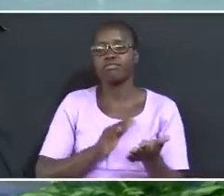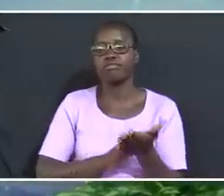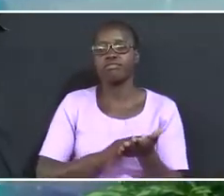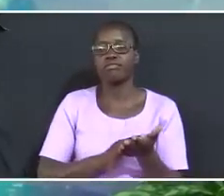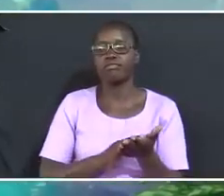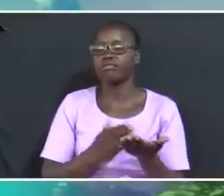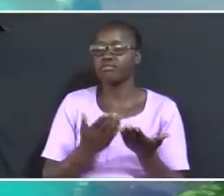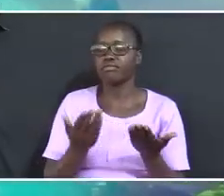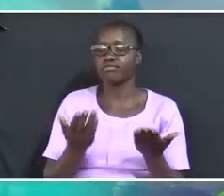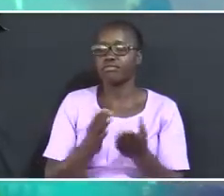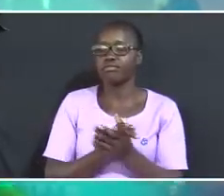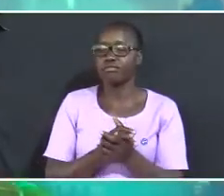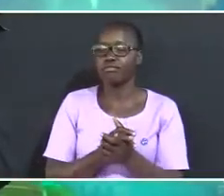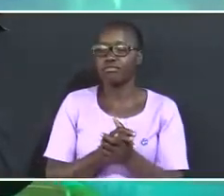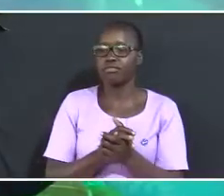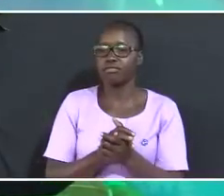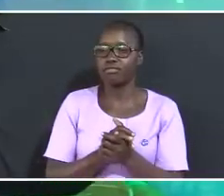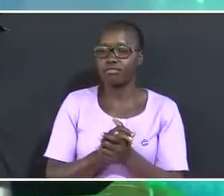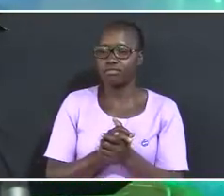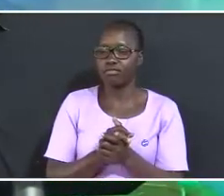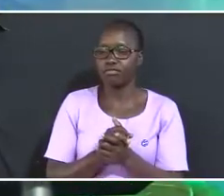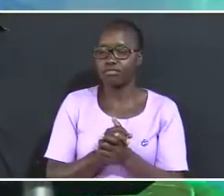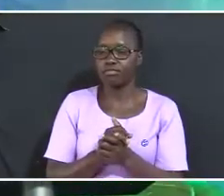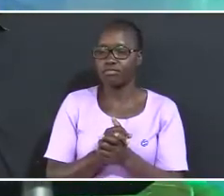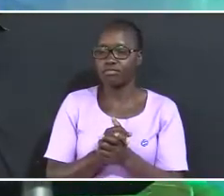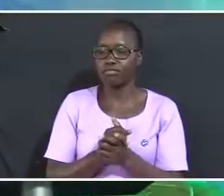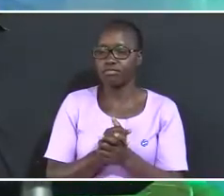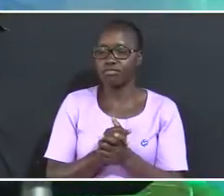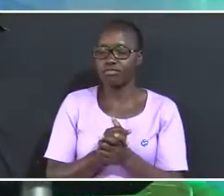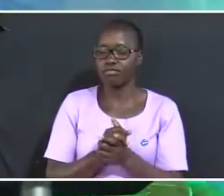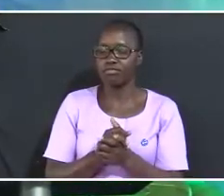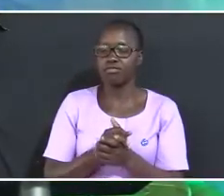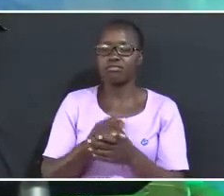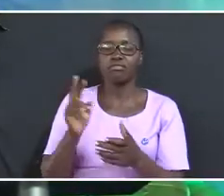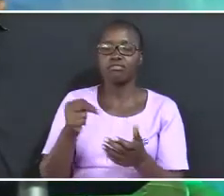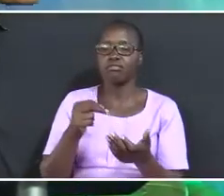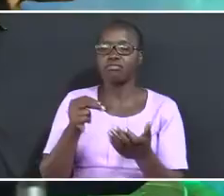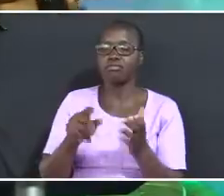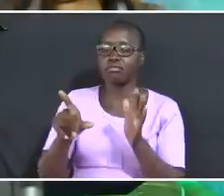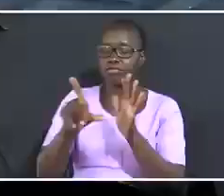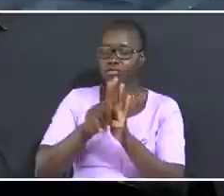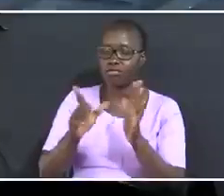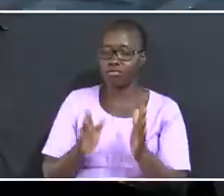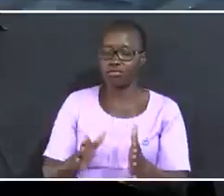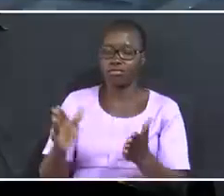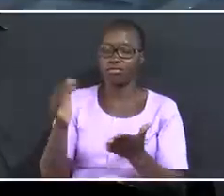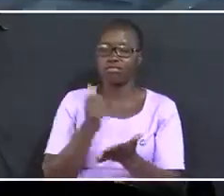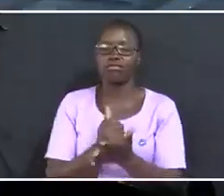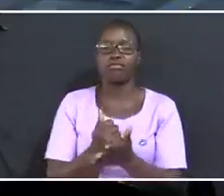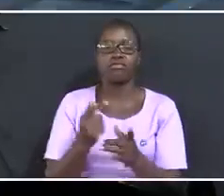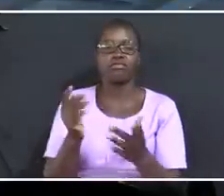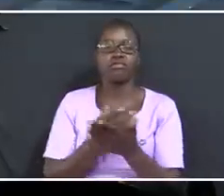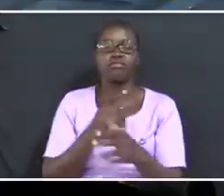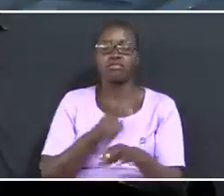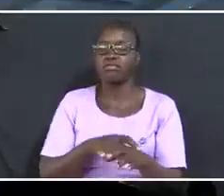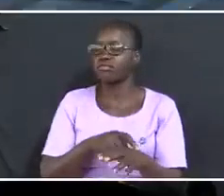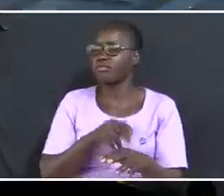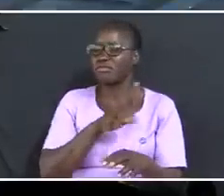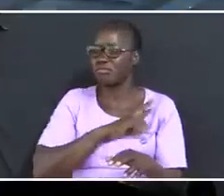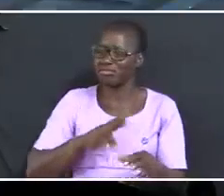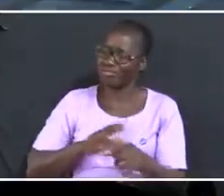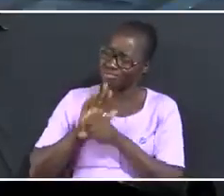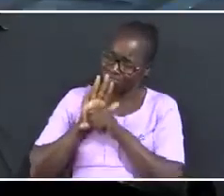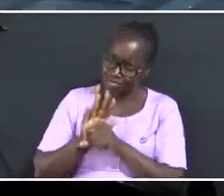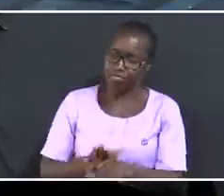There's no court you're going to go. There's no number of lawyers you're going to hire. Sometimes religious oppression may